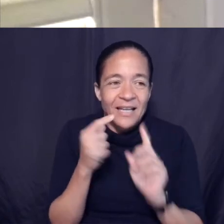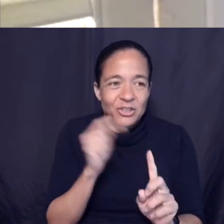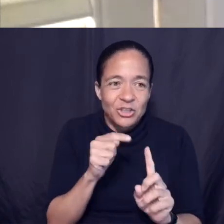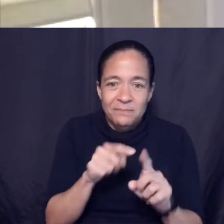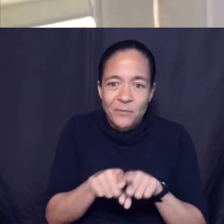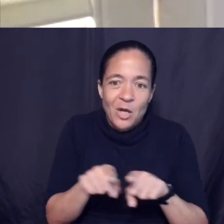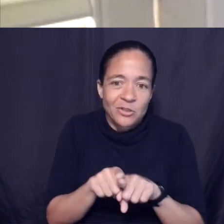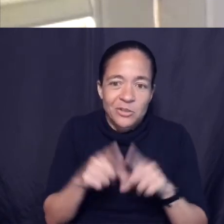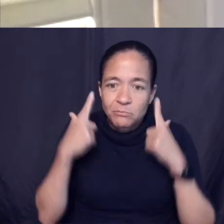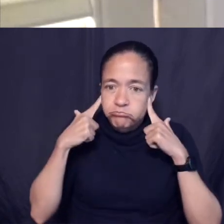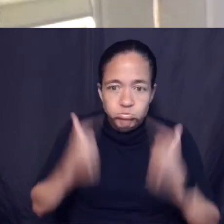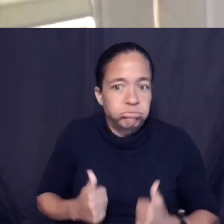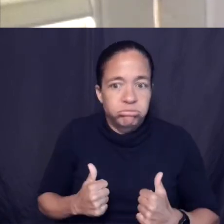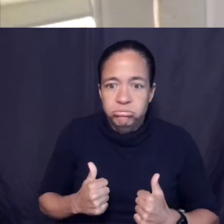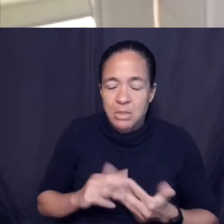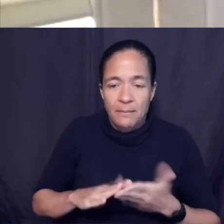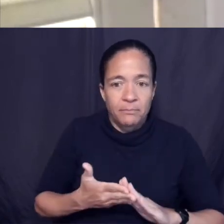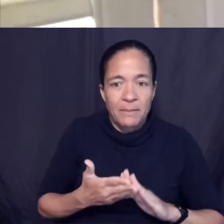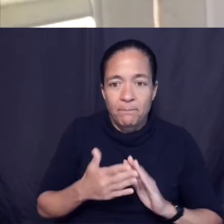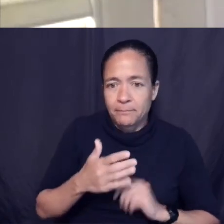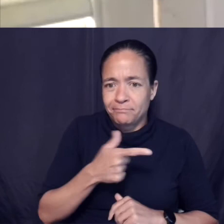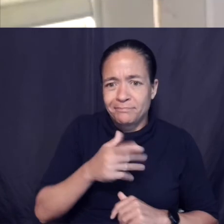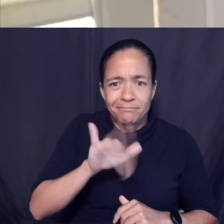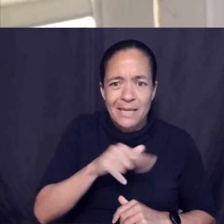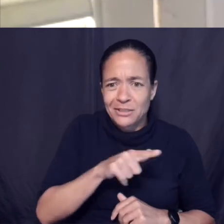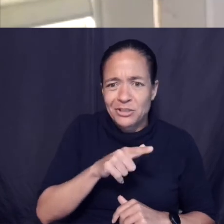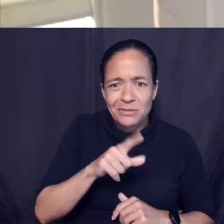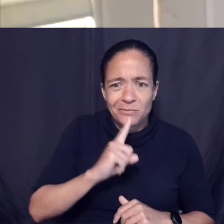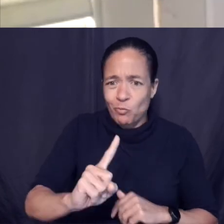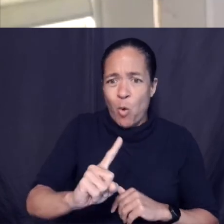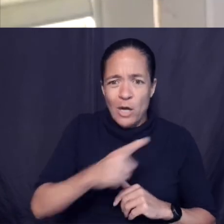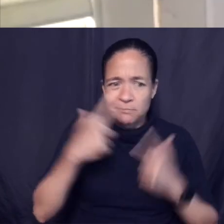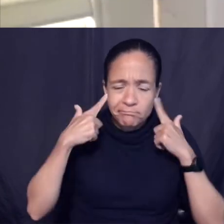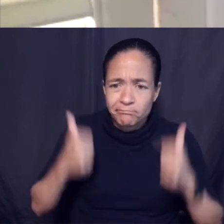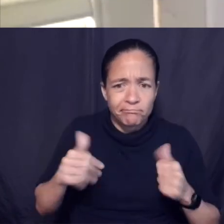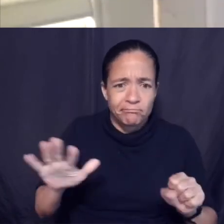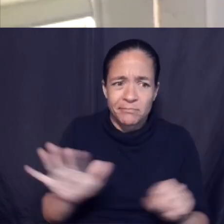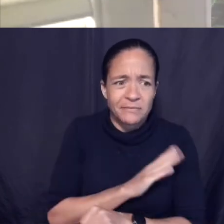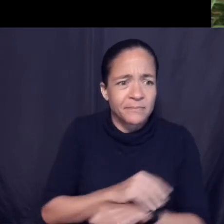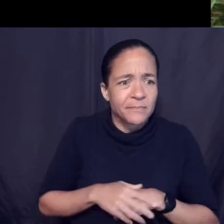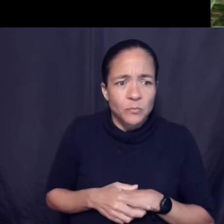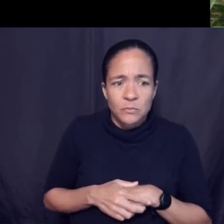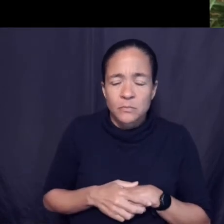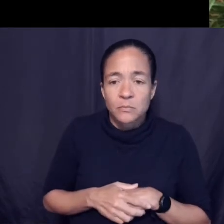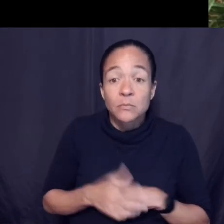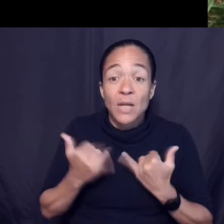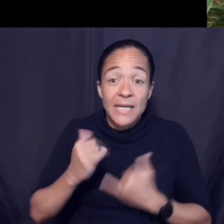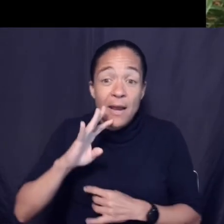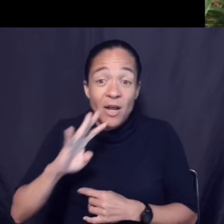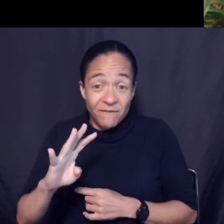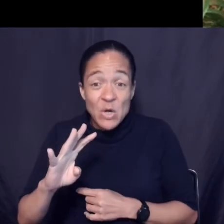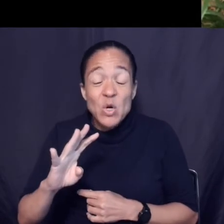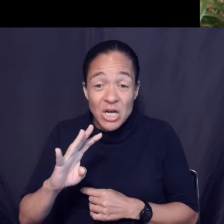She then aggressively lost her hearing and became completely deaf by the time she was a year old. And then